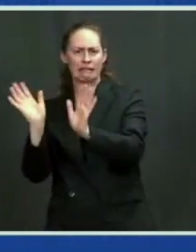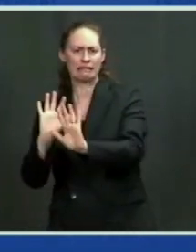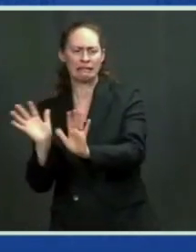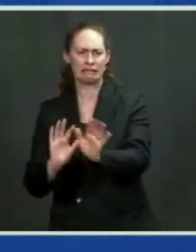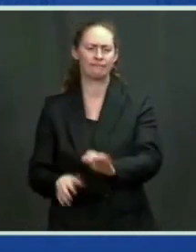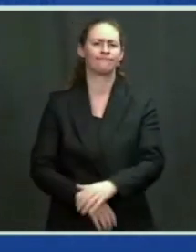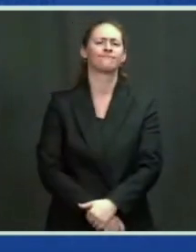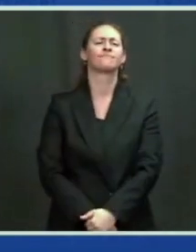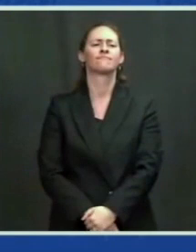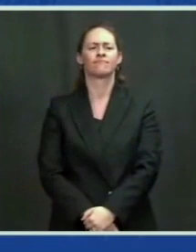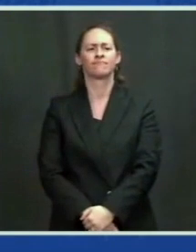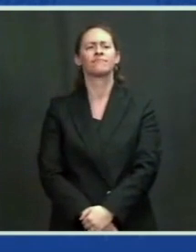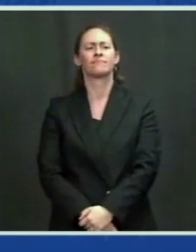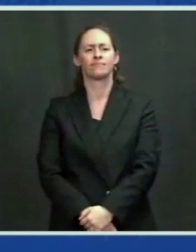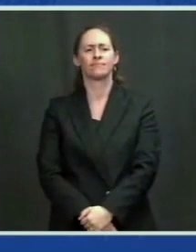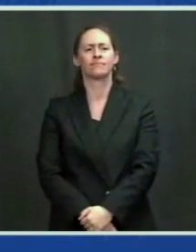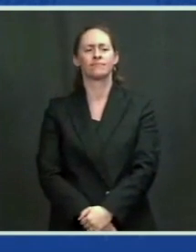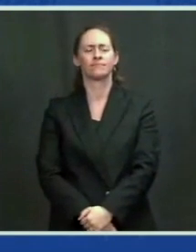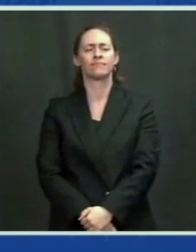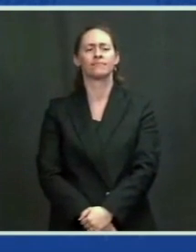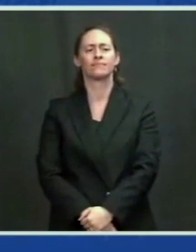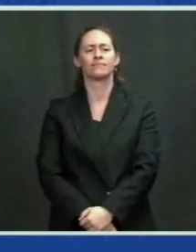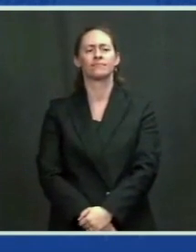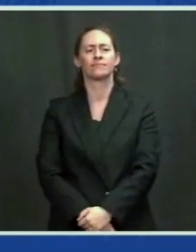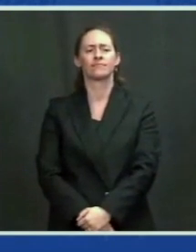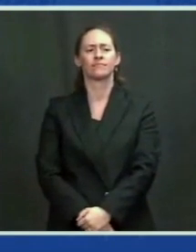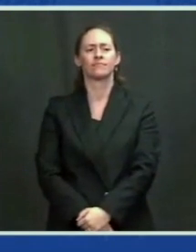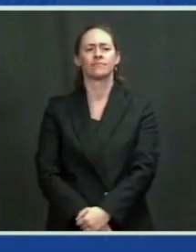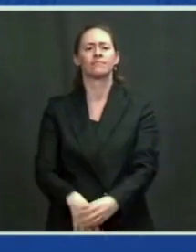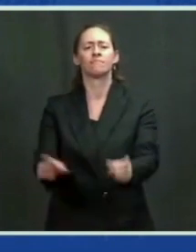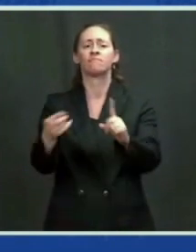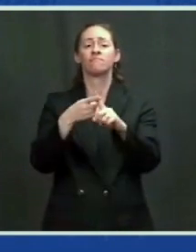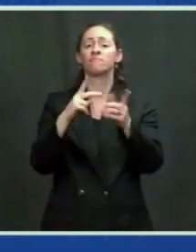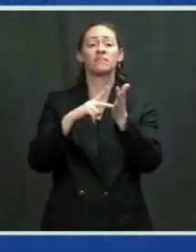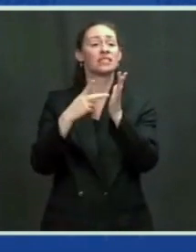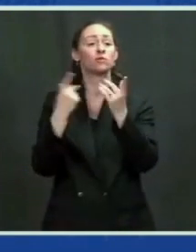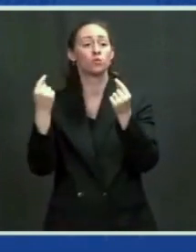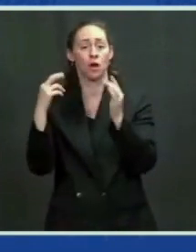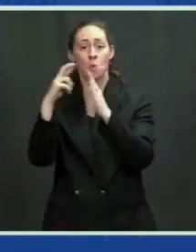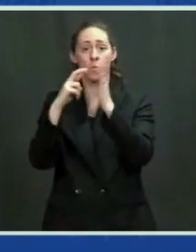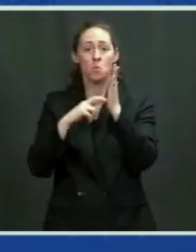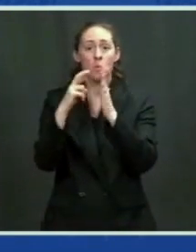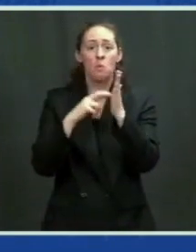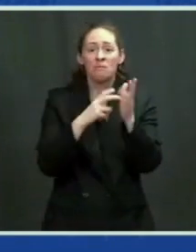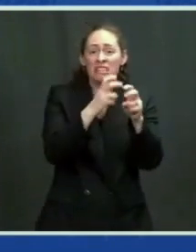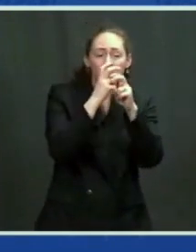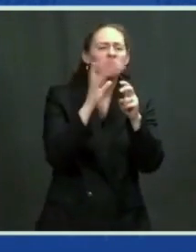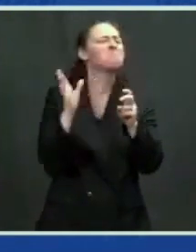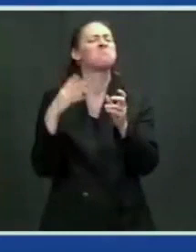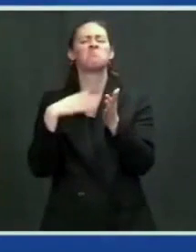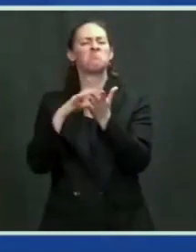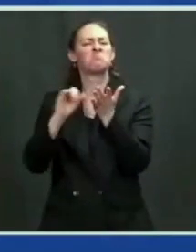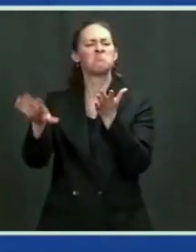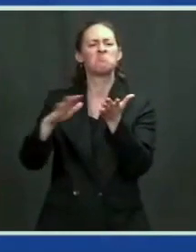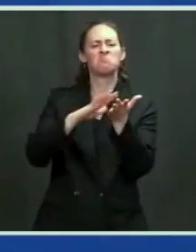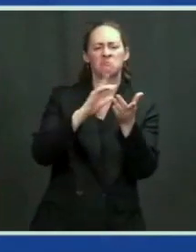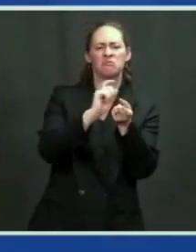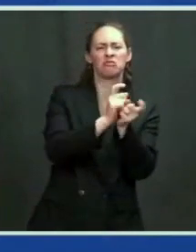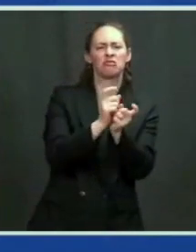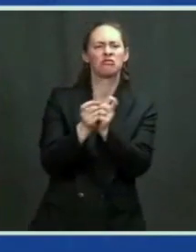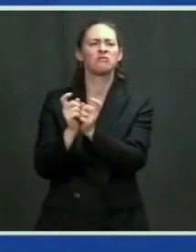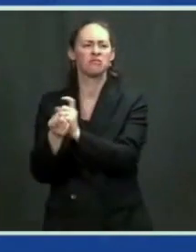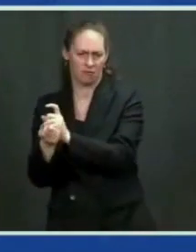First, we relaxed rules for pipeline operators to provide flexibility for emergency personnel to